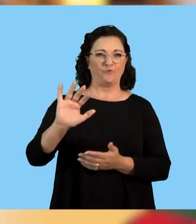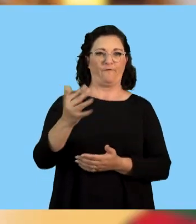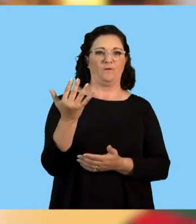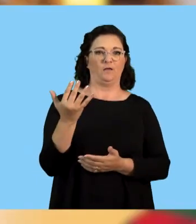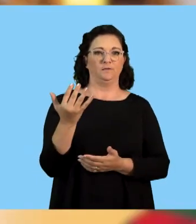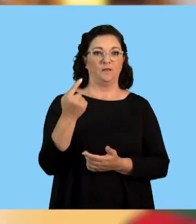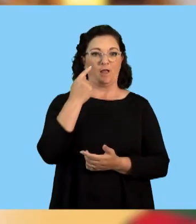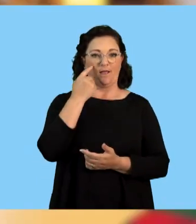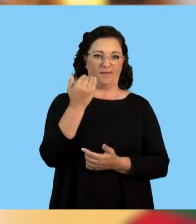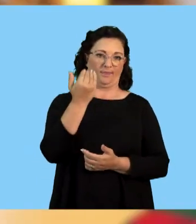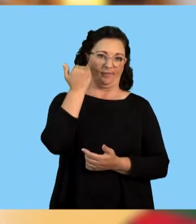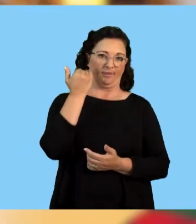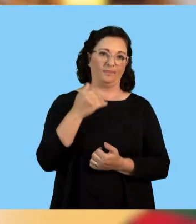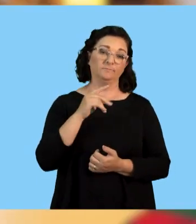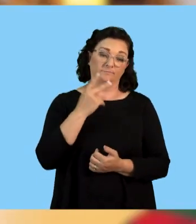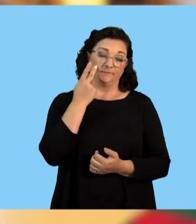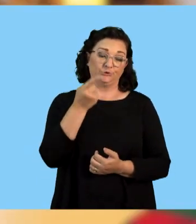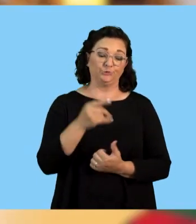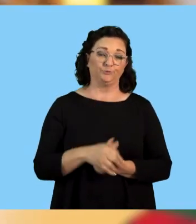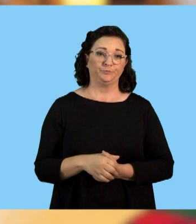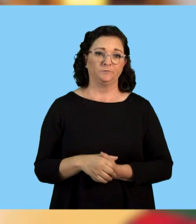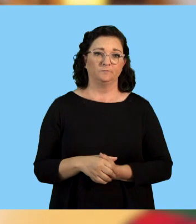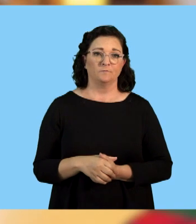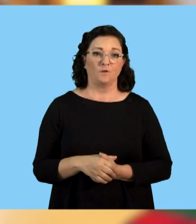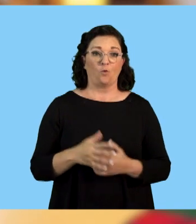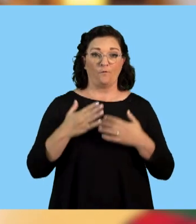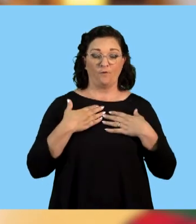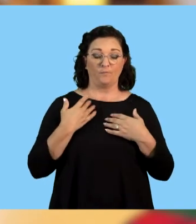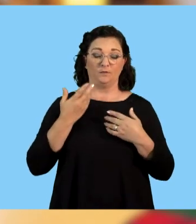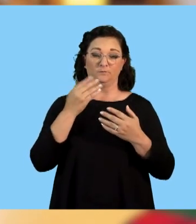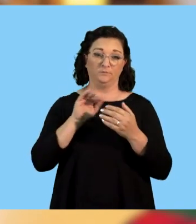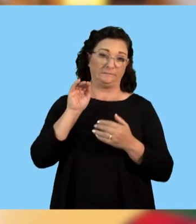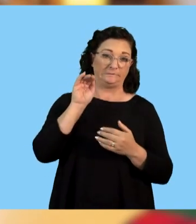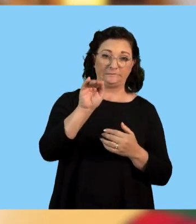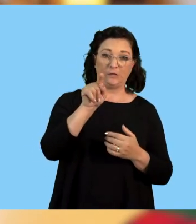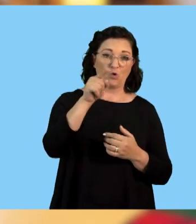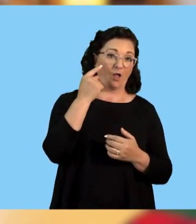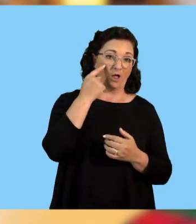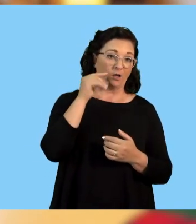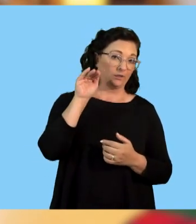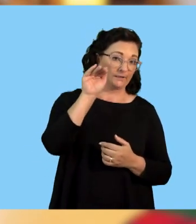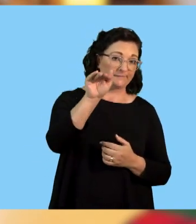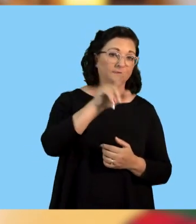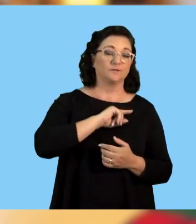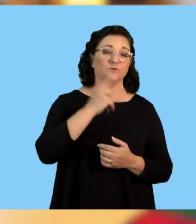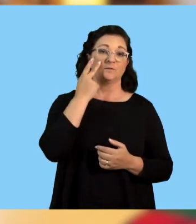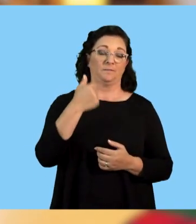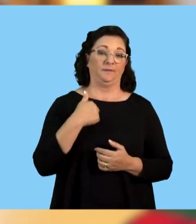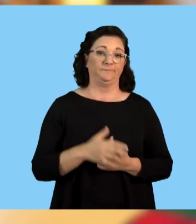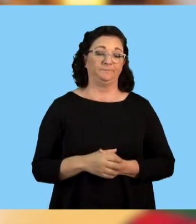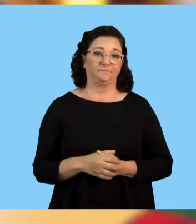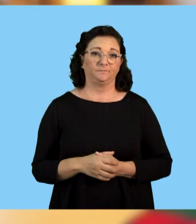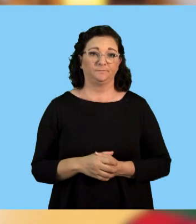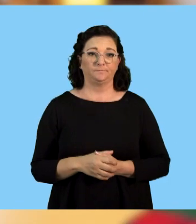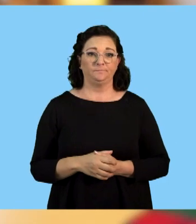you and then enters my eye, which is why I'm able to see you. Or reflected off me and then enters your eye, which is why you're able to see